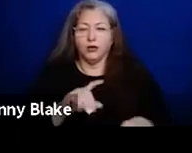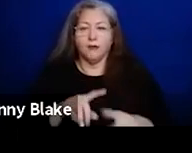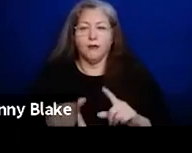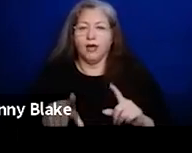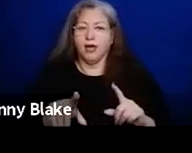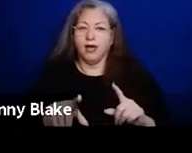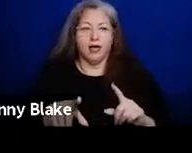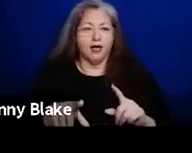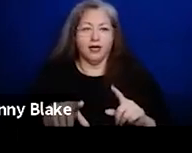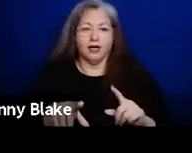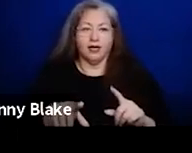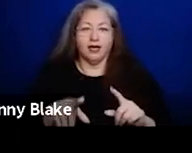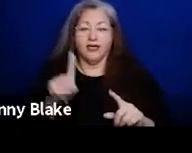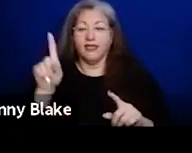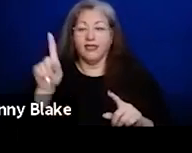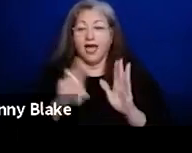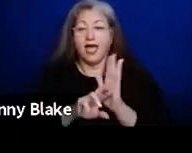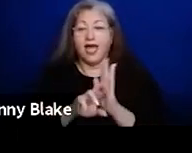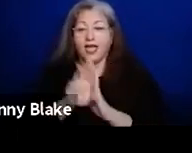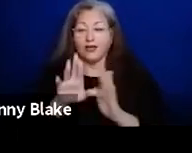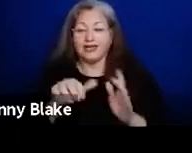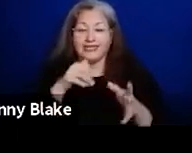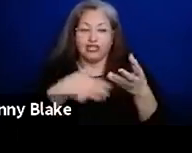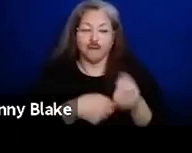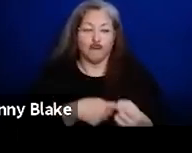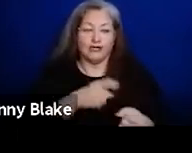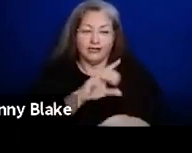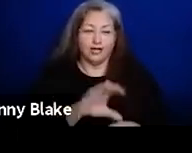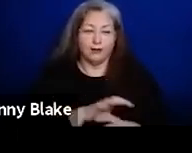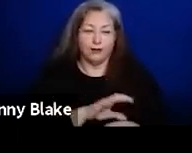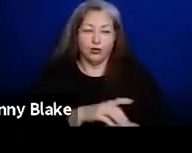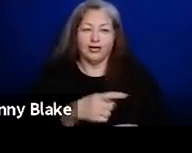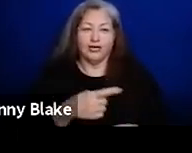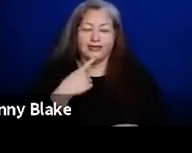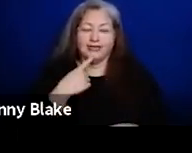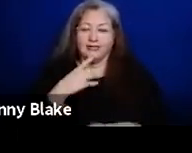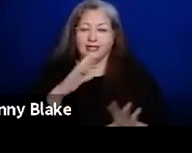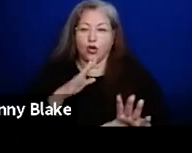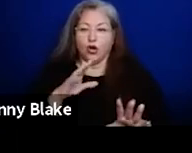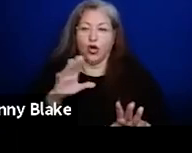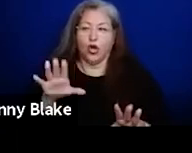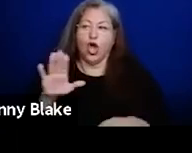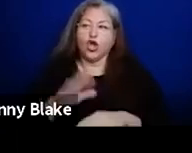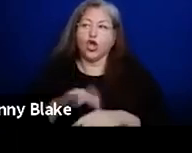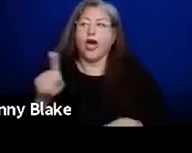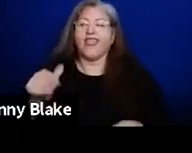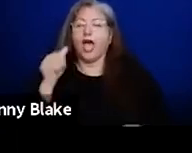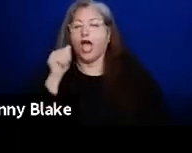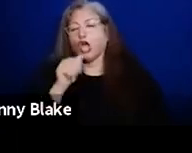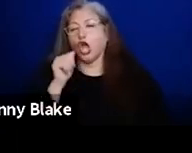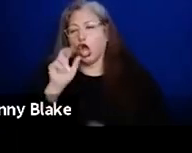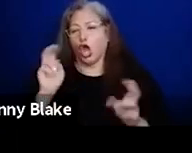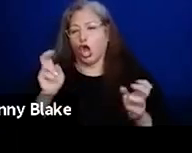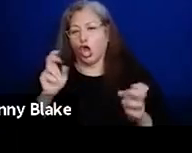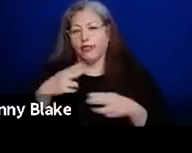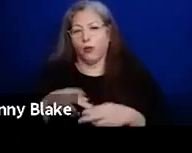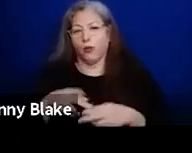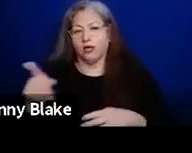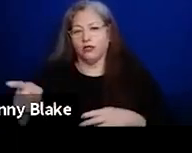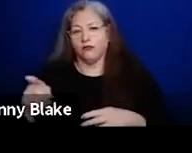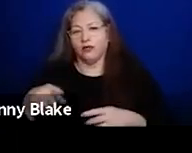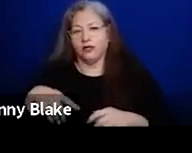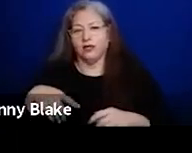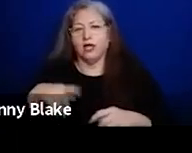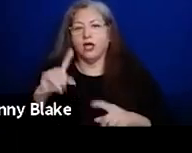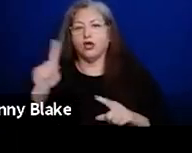they the astronauts didn't trust the computers. Said they literally said, get the girl, right? That's what how they referred to her. They said,